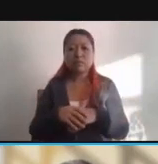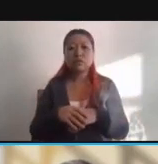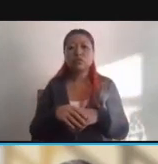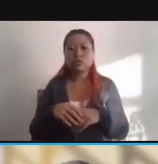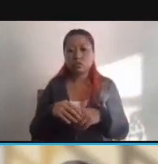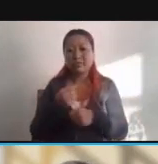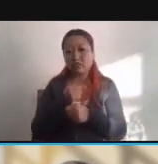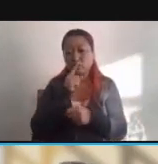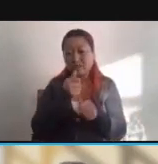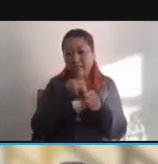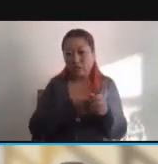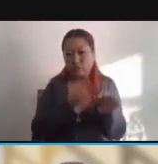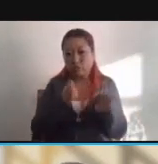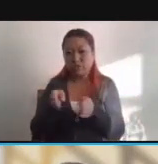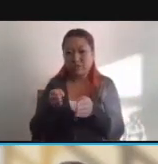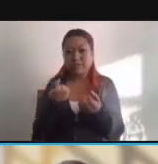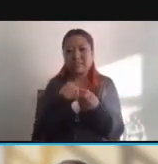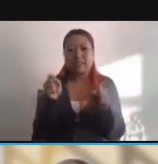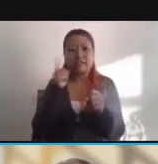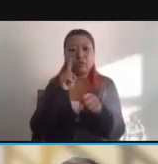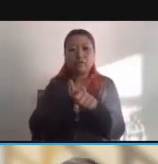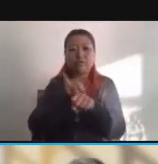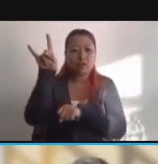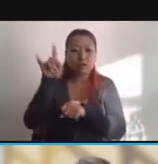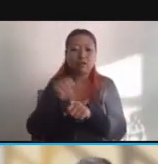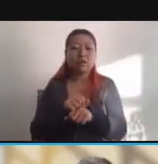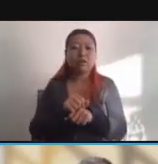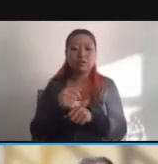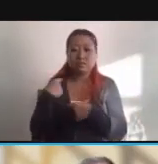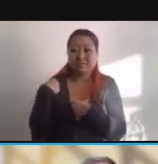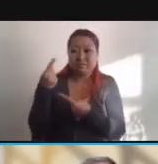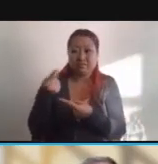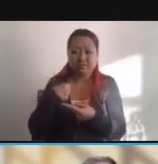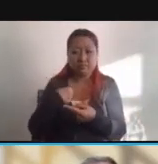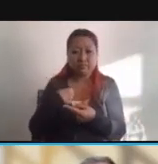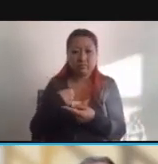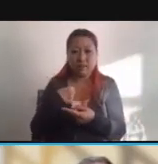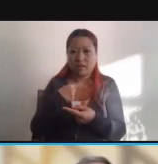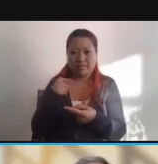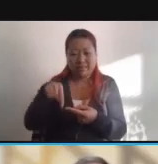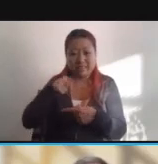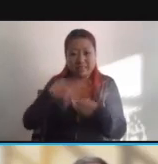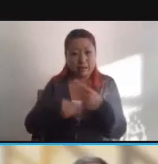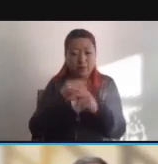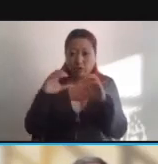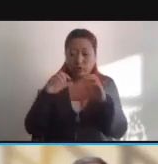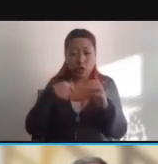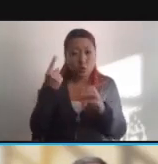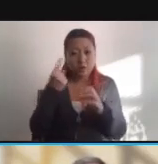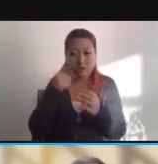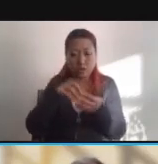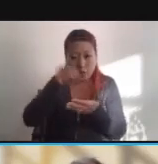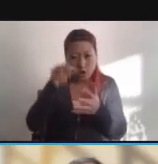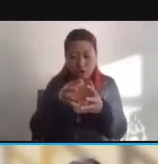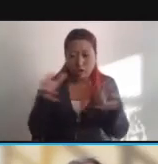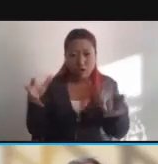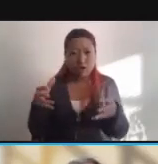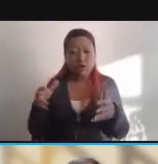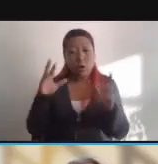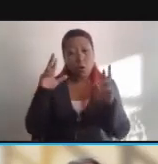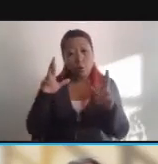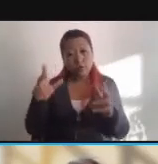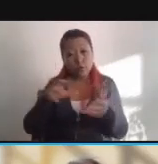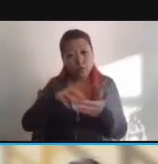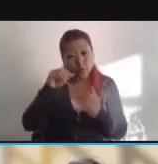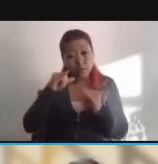to fly. I always learn a lot from these conversations. I hope that you have as well. Again, tomorrow